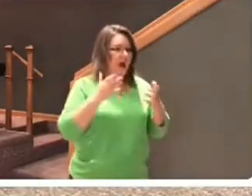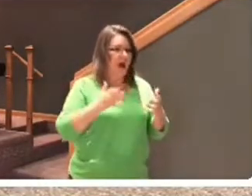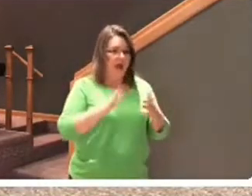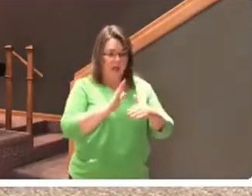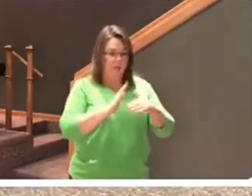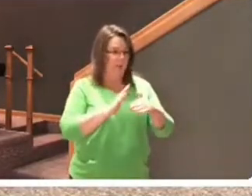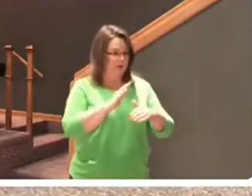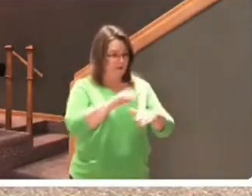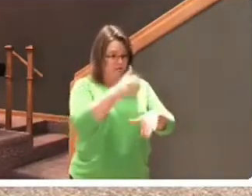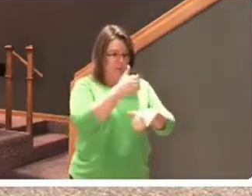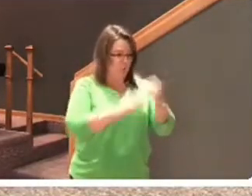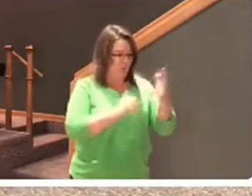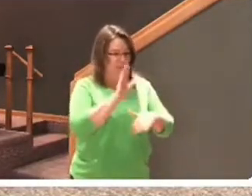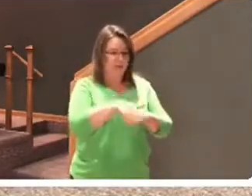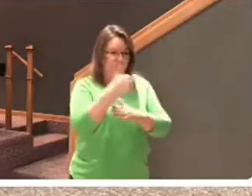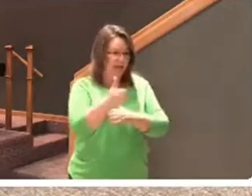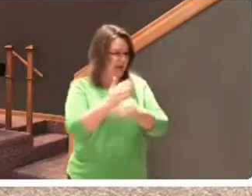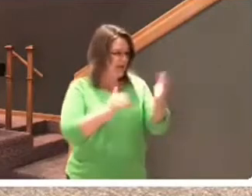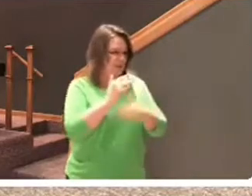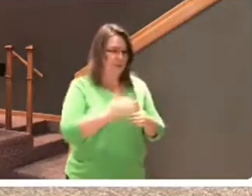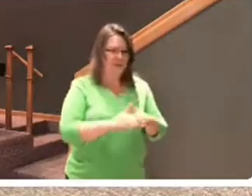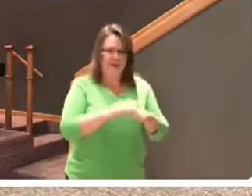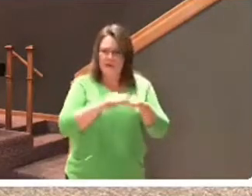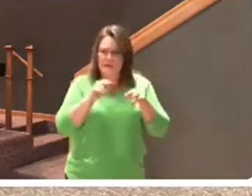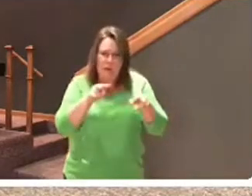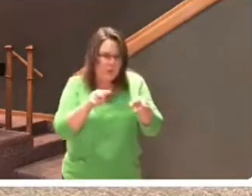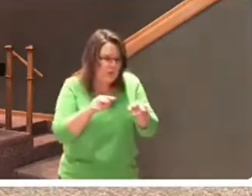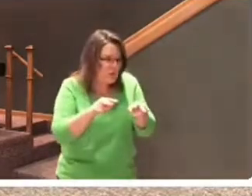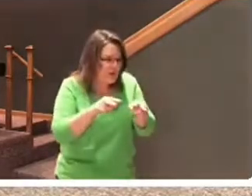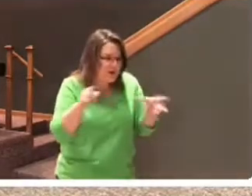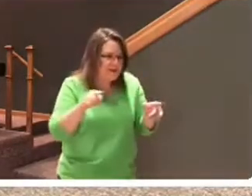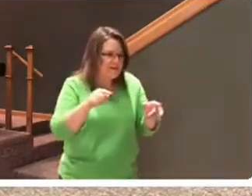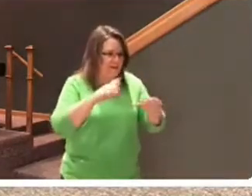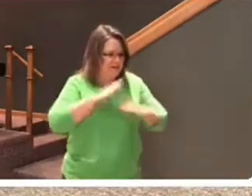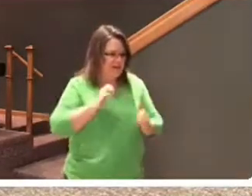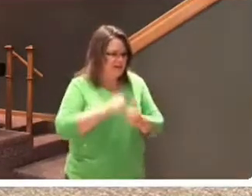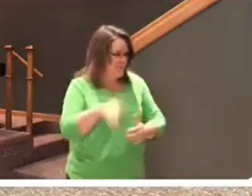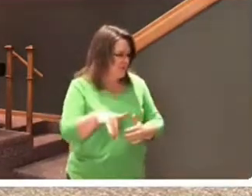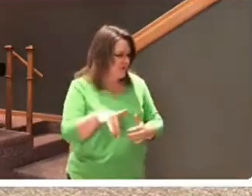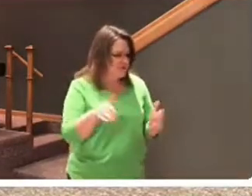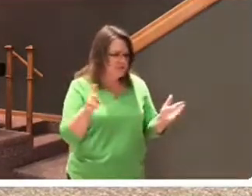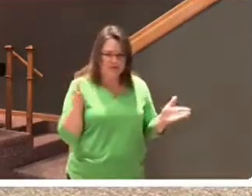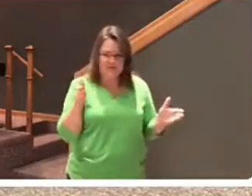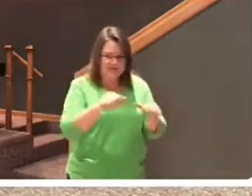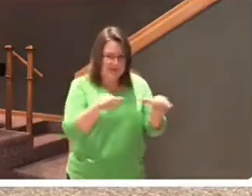another building. I want overflow. Don't look at this and be content.